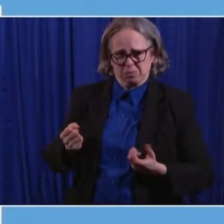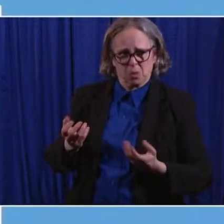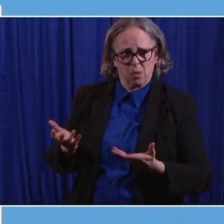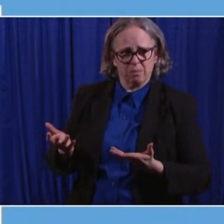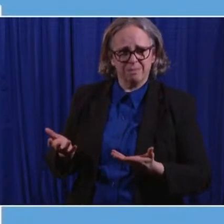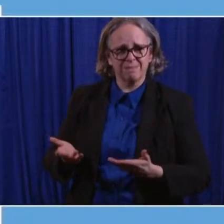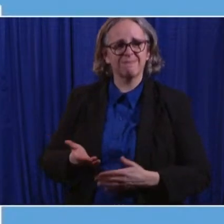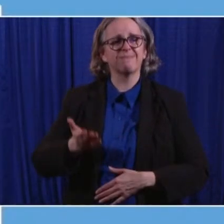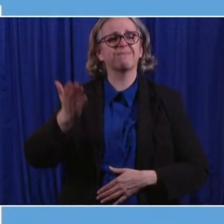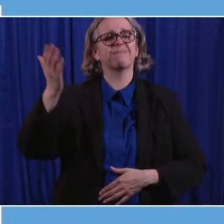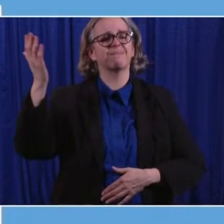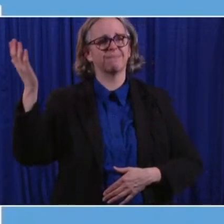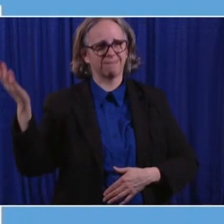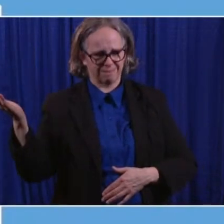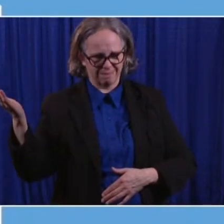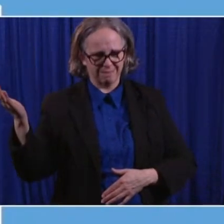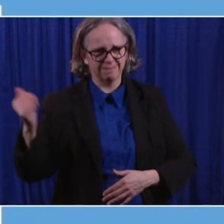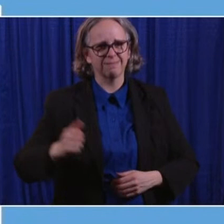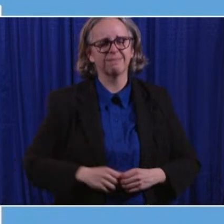good. And these